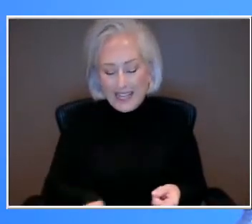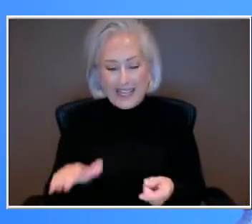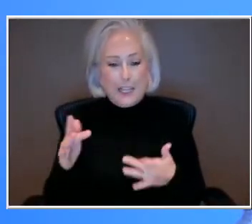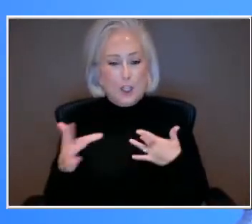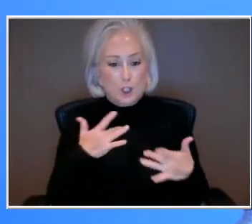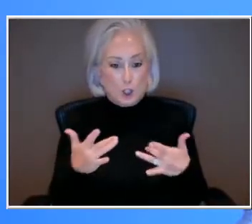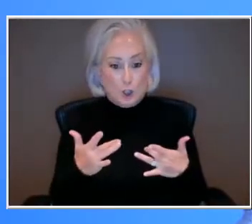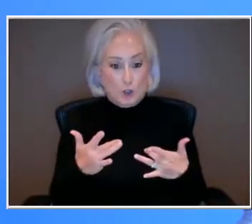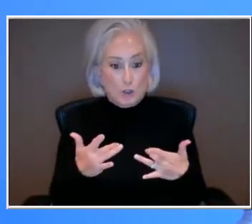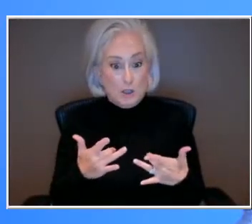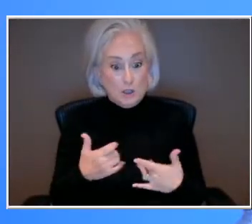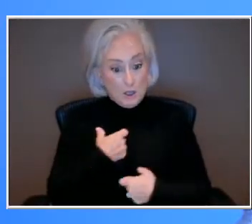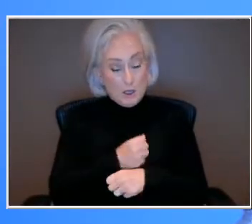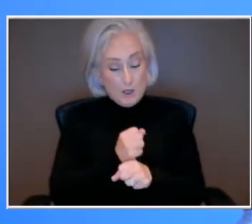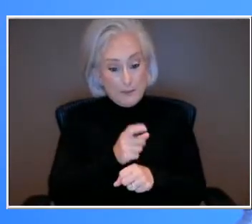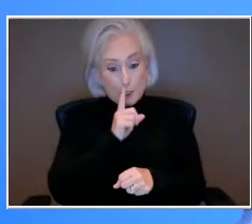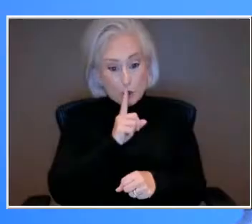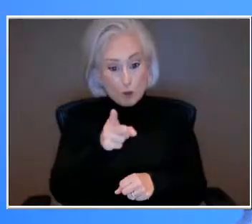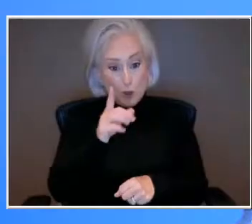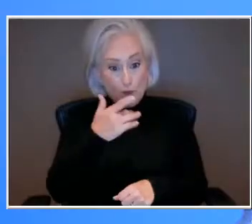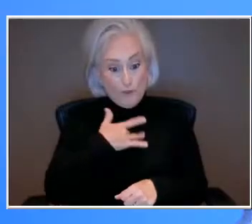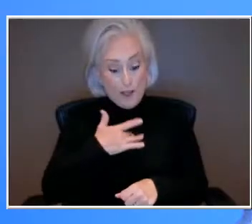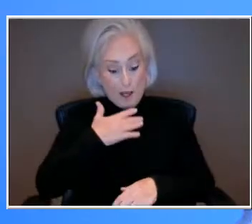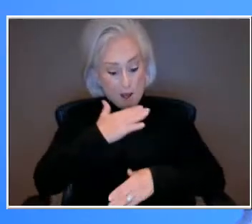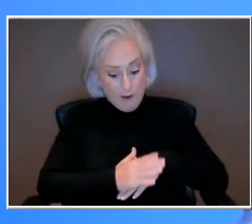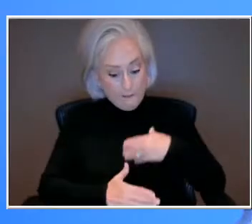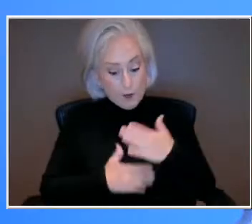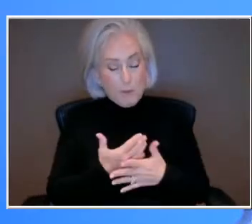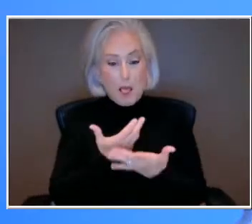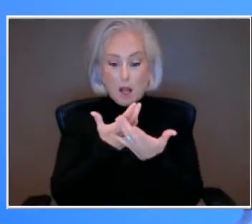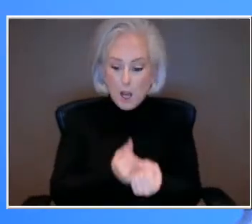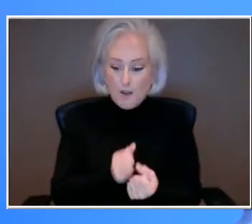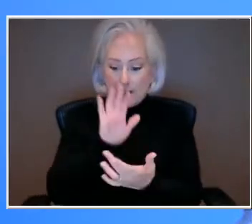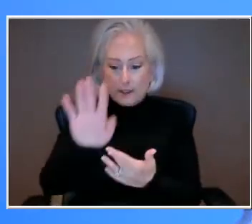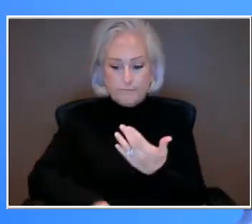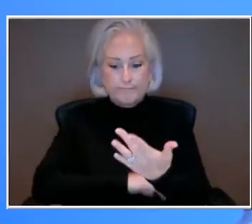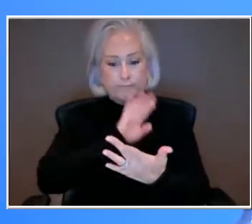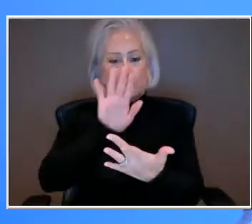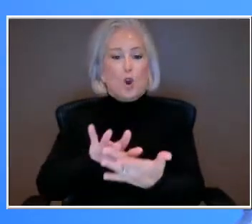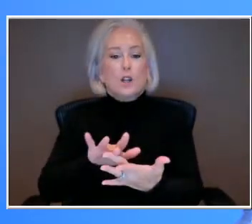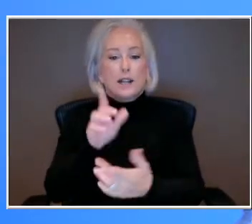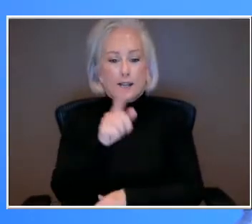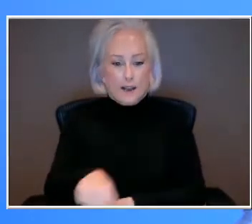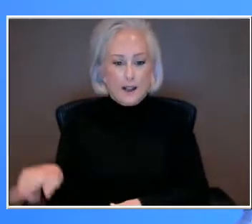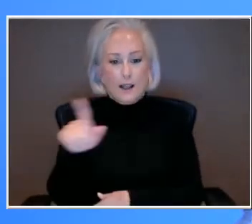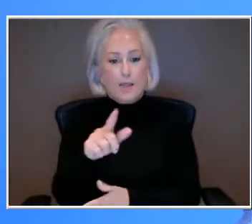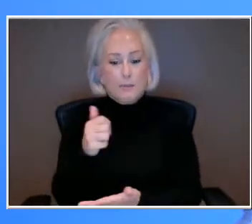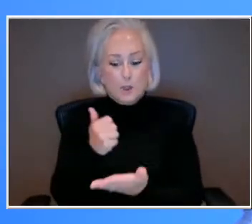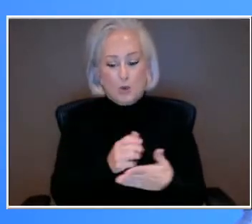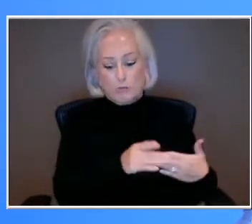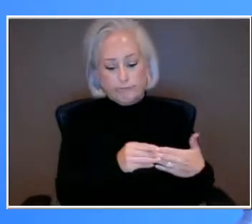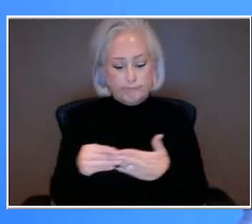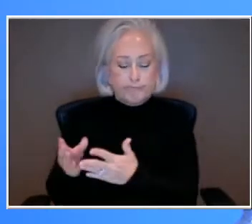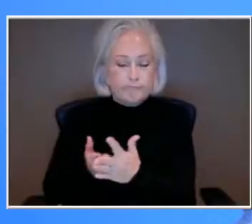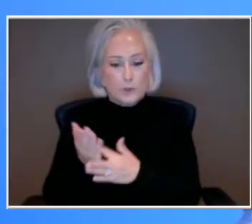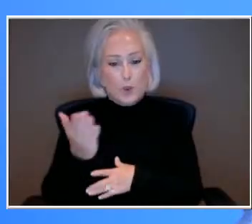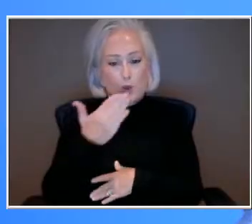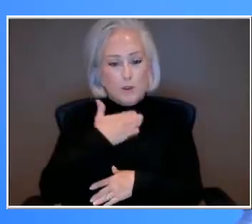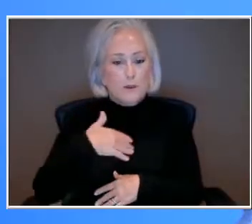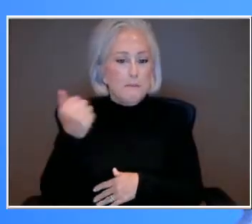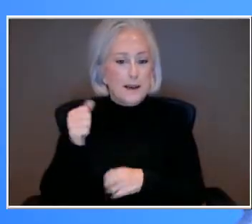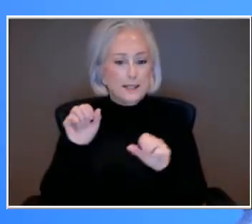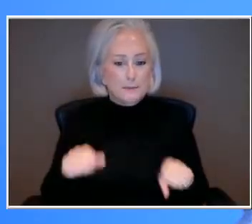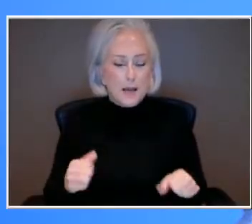that you feel comfortable and confident in reaching out to your medical professional to help guide you in the best possible screening